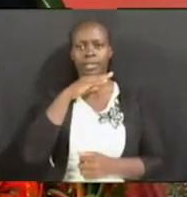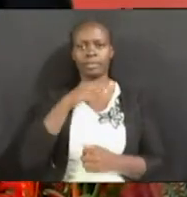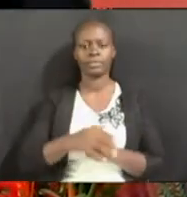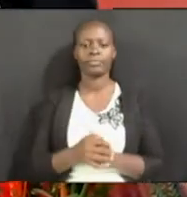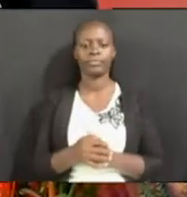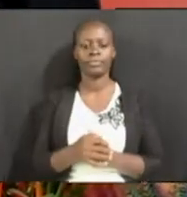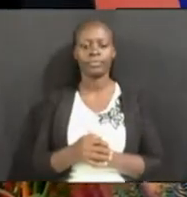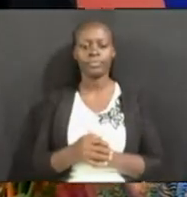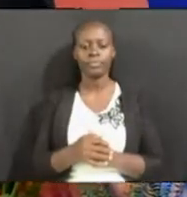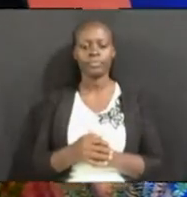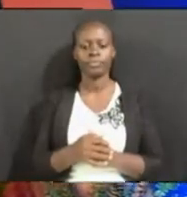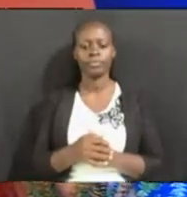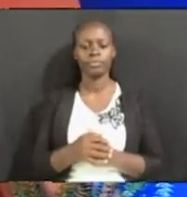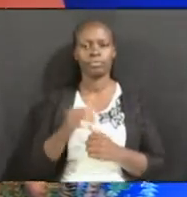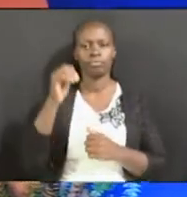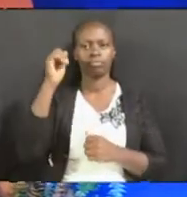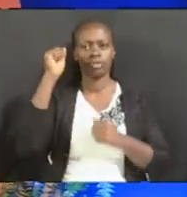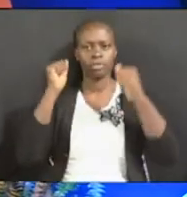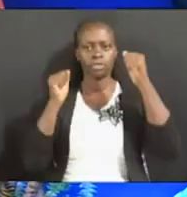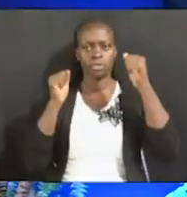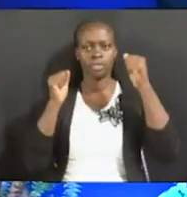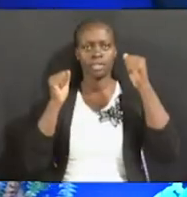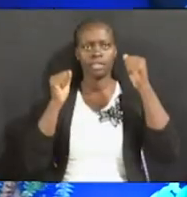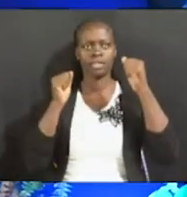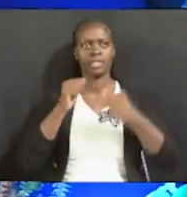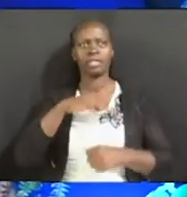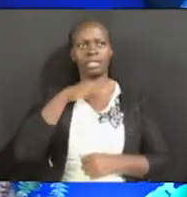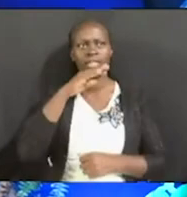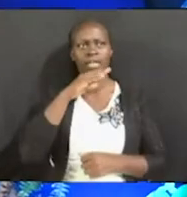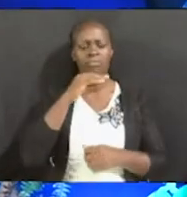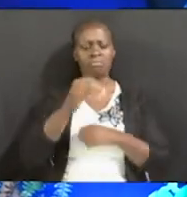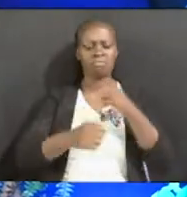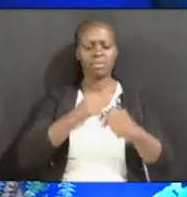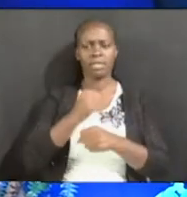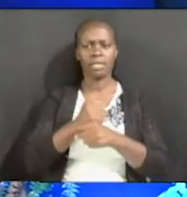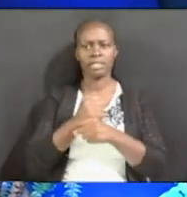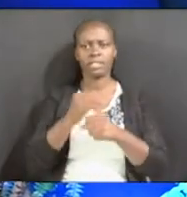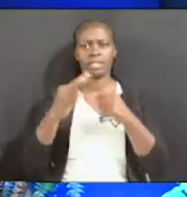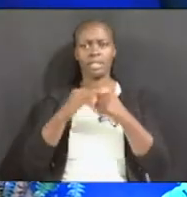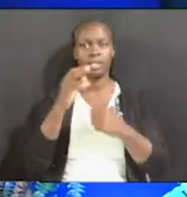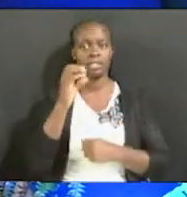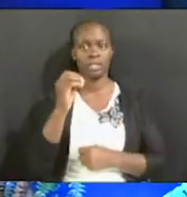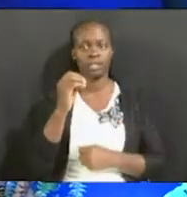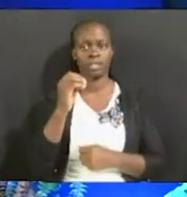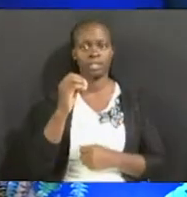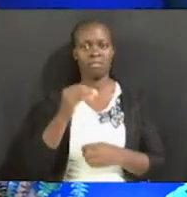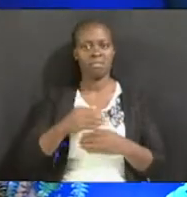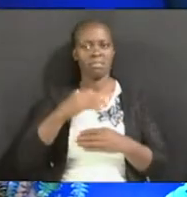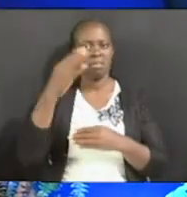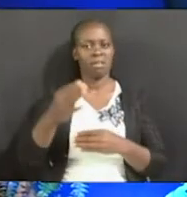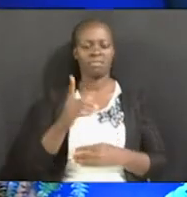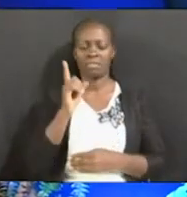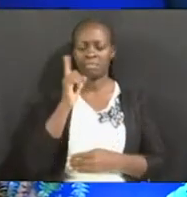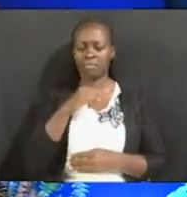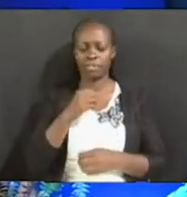His historians believe that he died at 80 years of age after delivering Israel. Are you getting